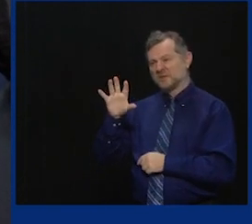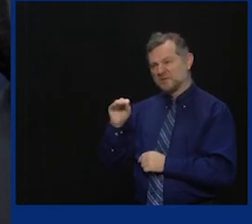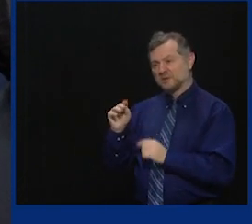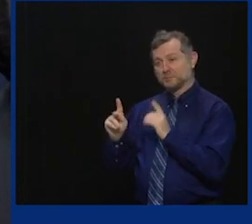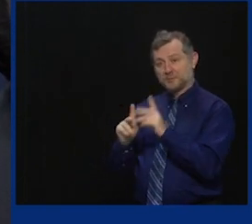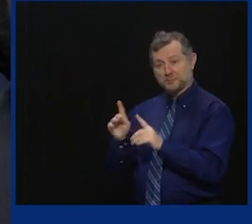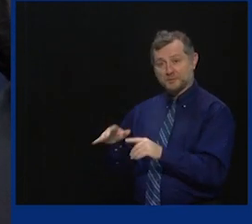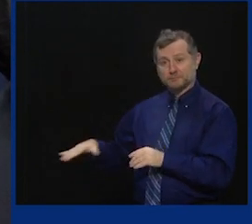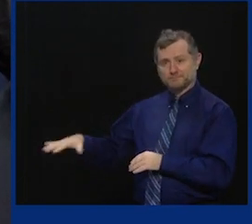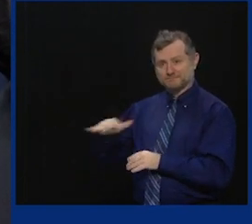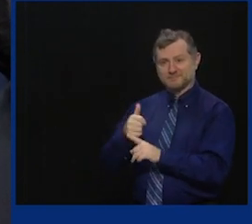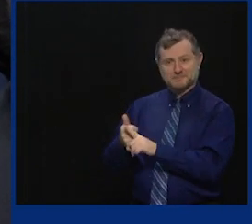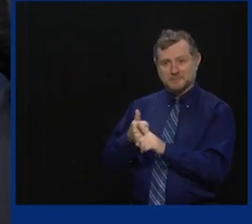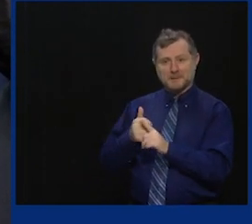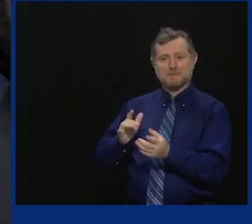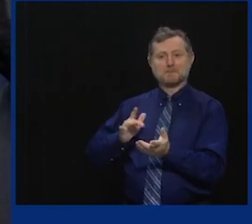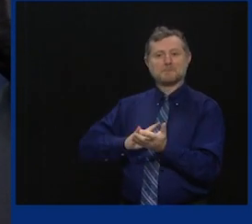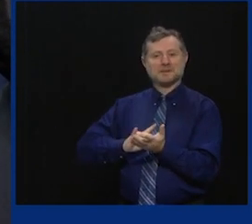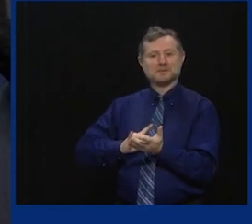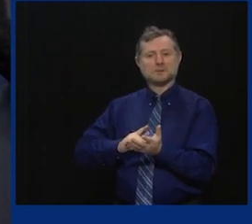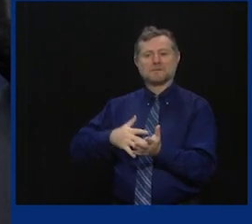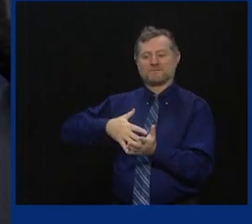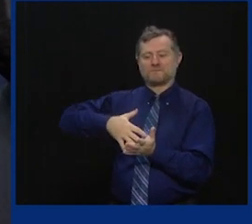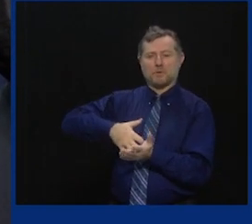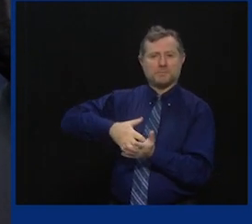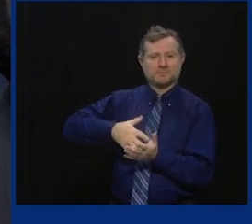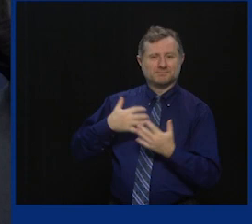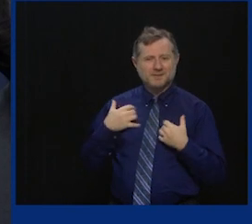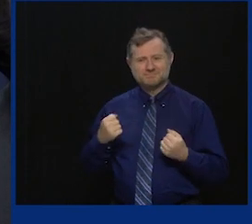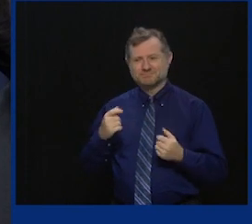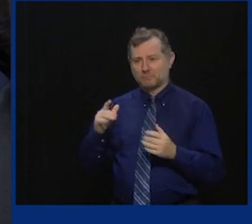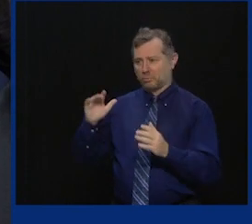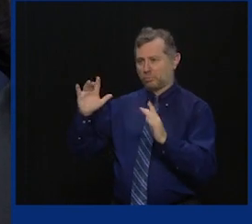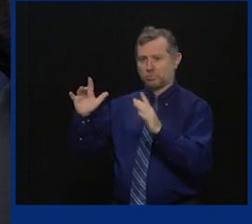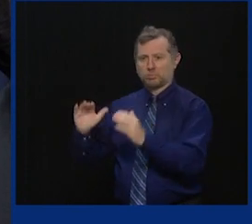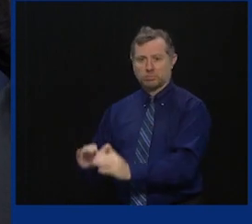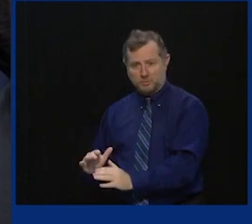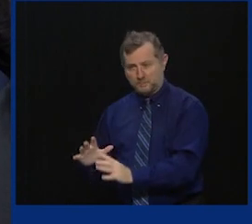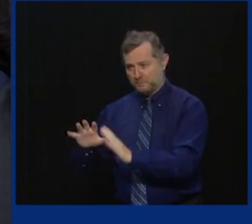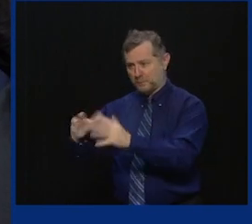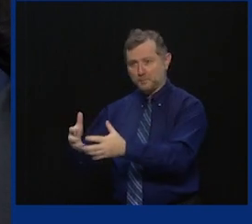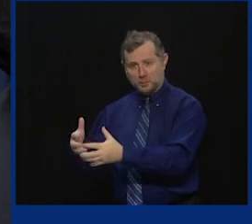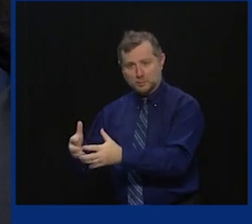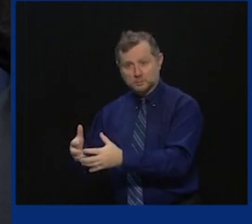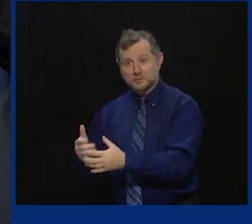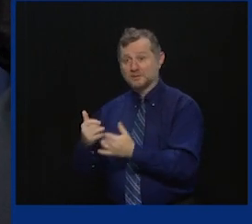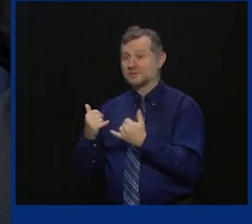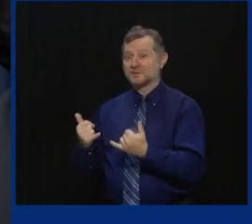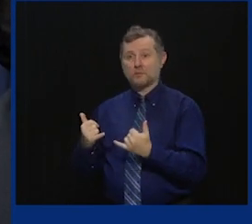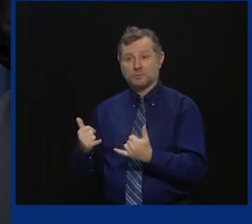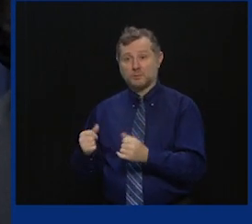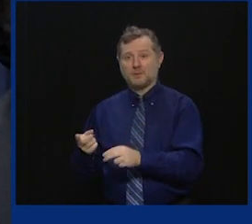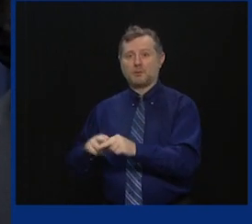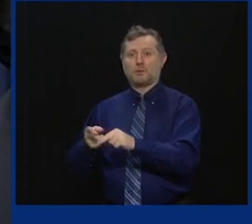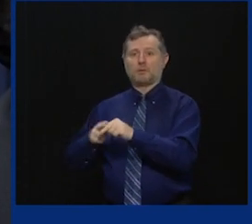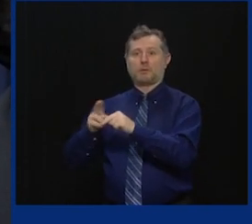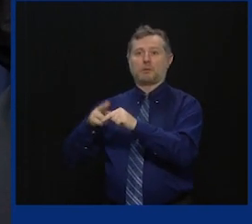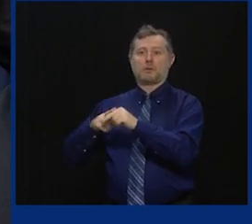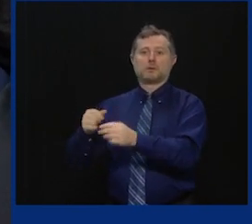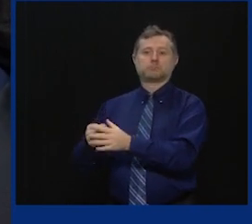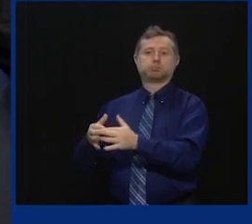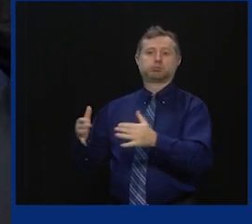the population. What we've seen is the population tick up because there has not been a lot of capacity to